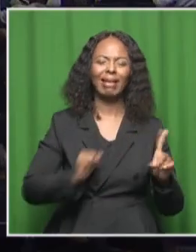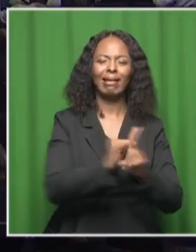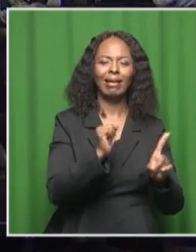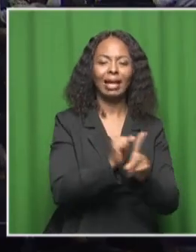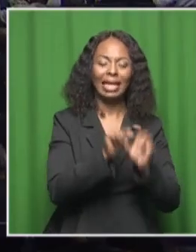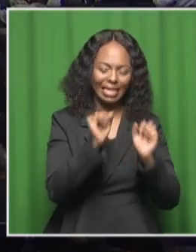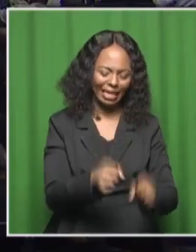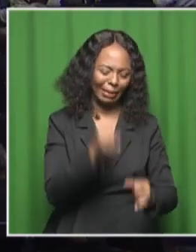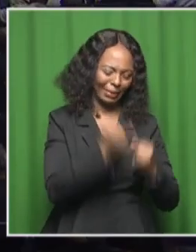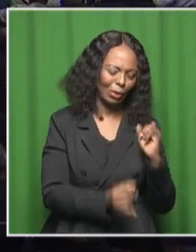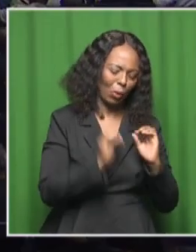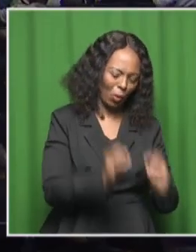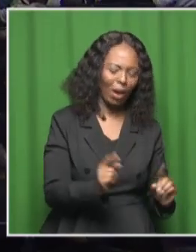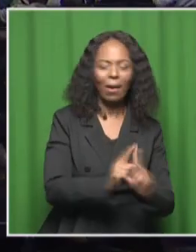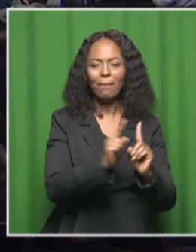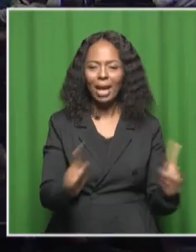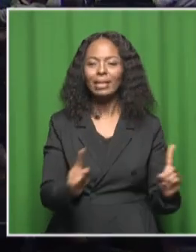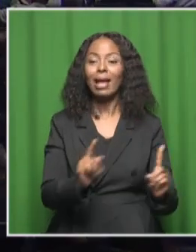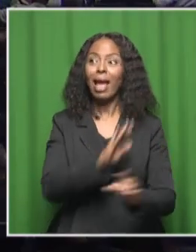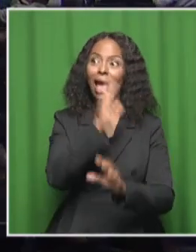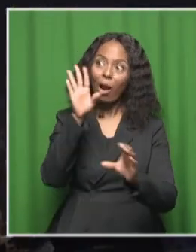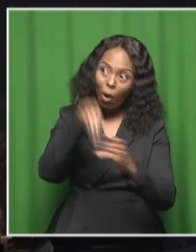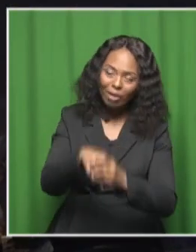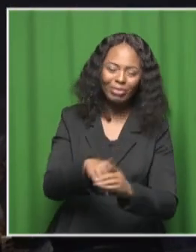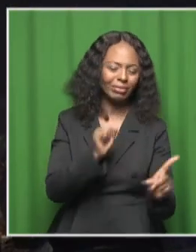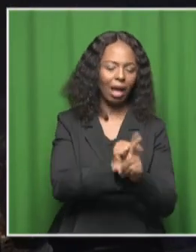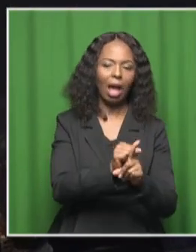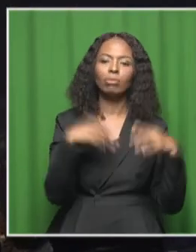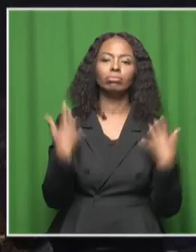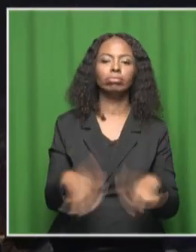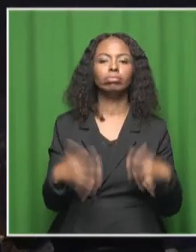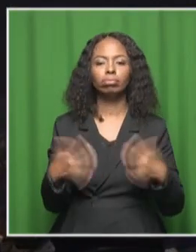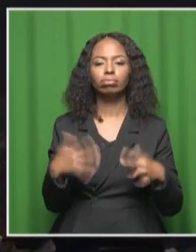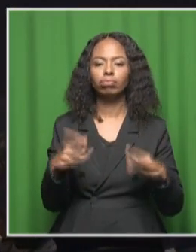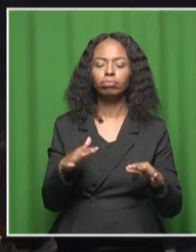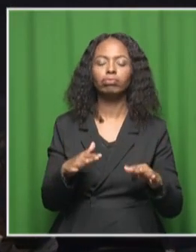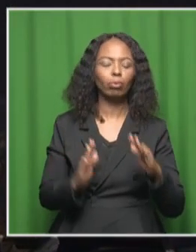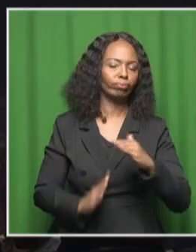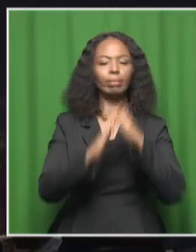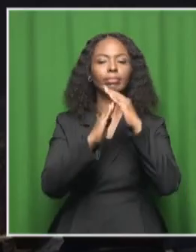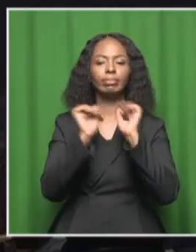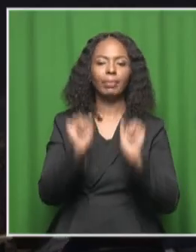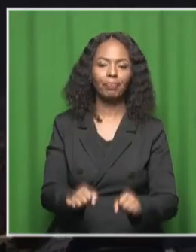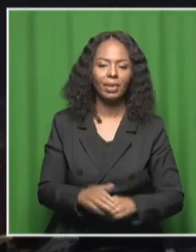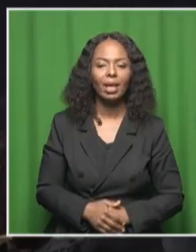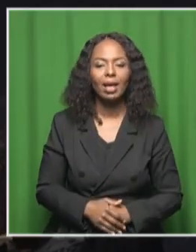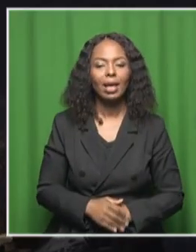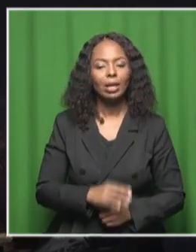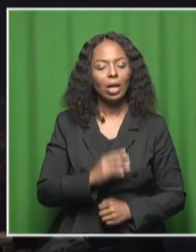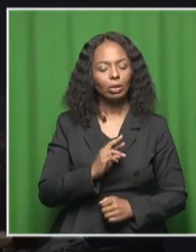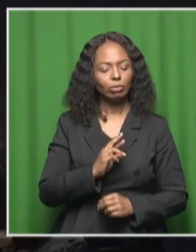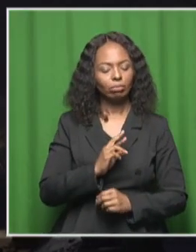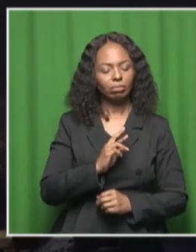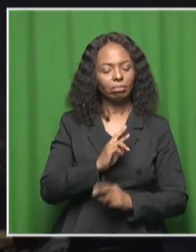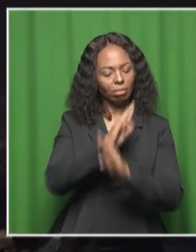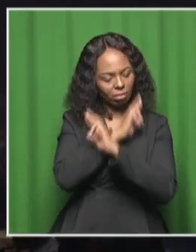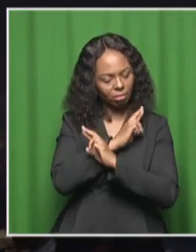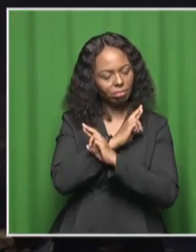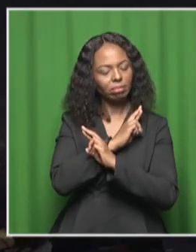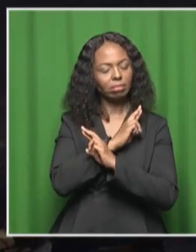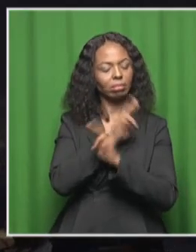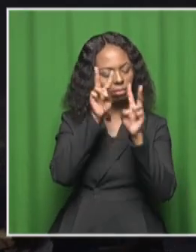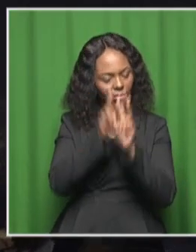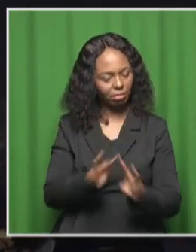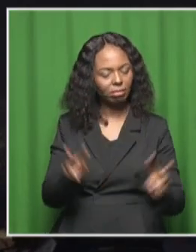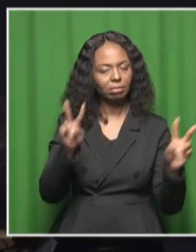flaws pale in comparison to his contribution, and may his soul rest in peace, may his family and friends find comfort. Minister, we'll